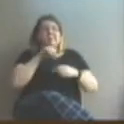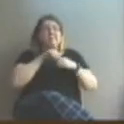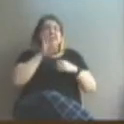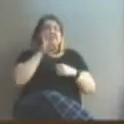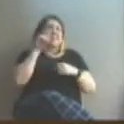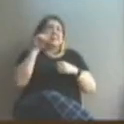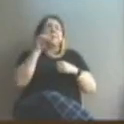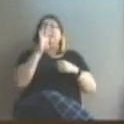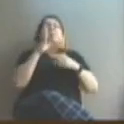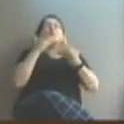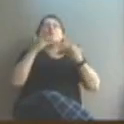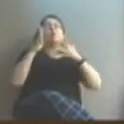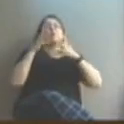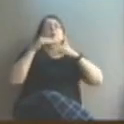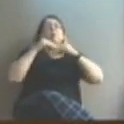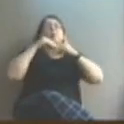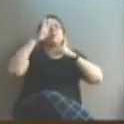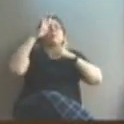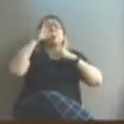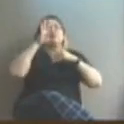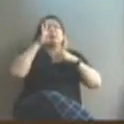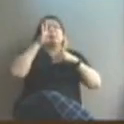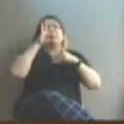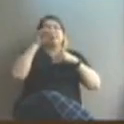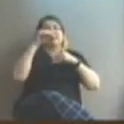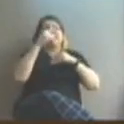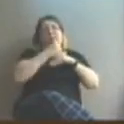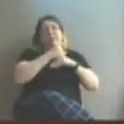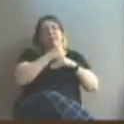old. Last week, there were 9.